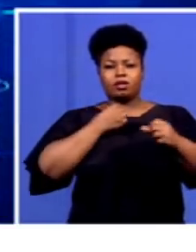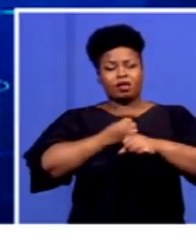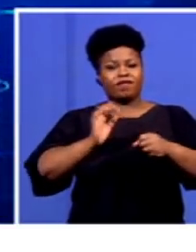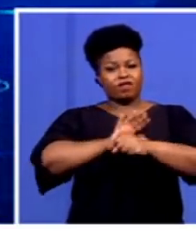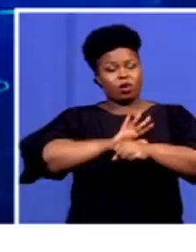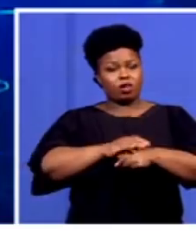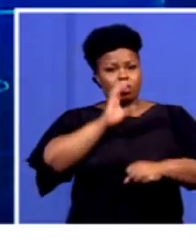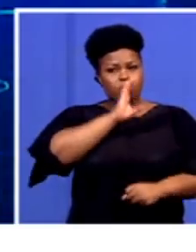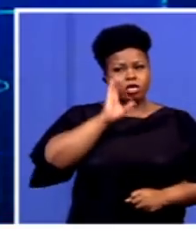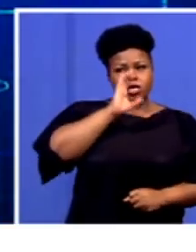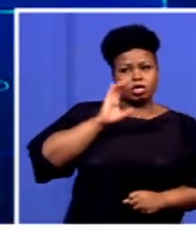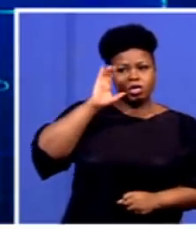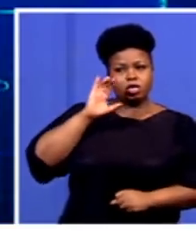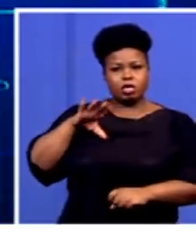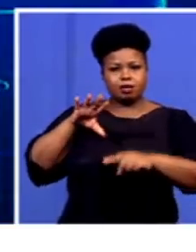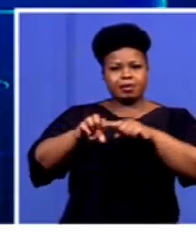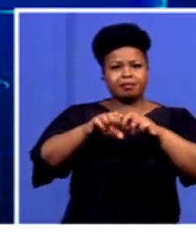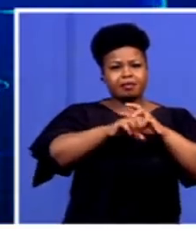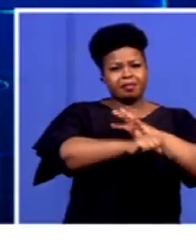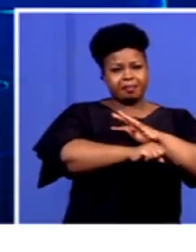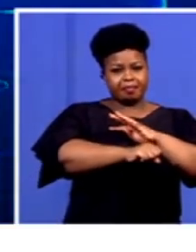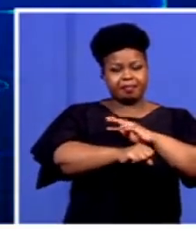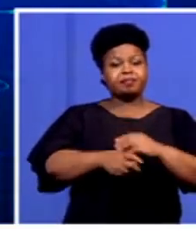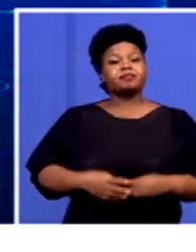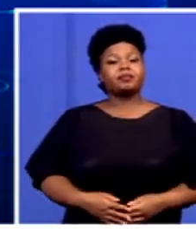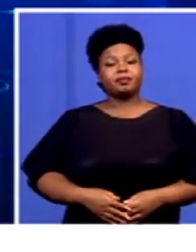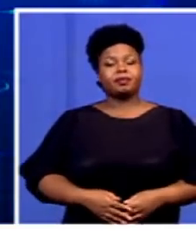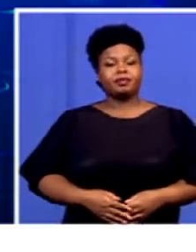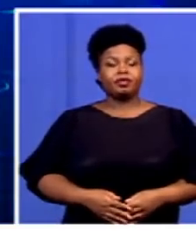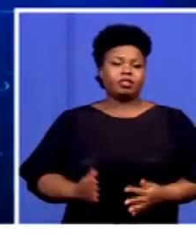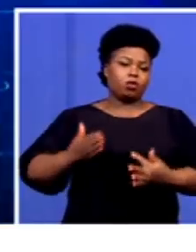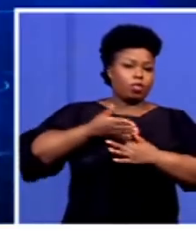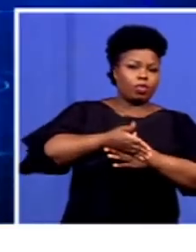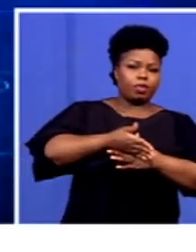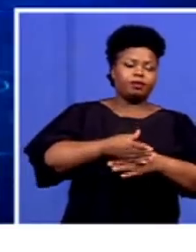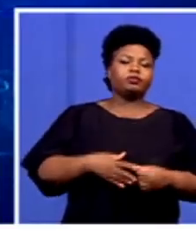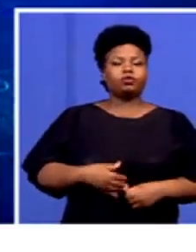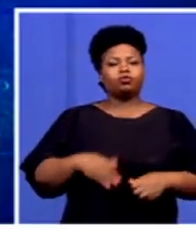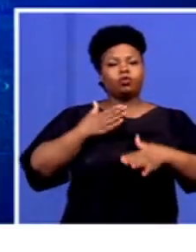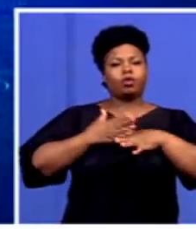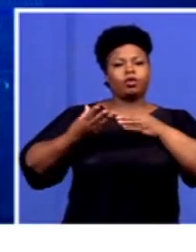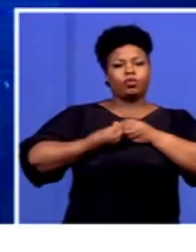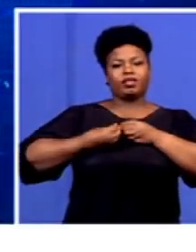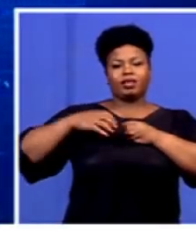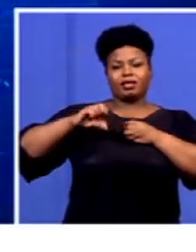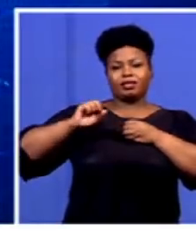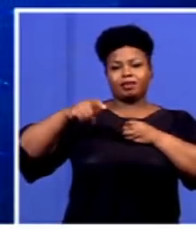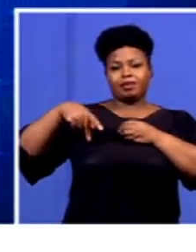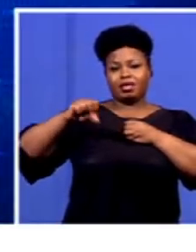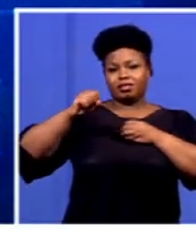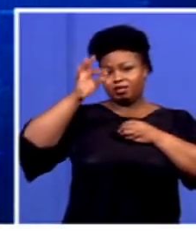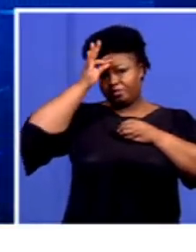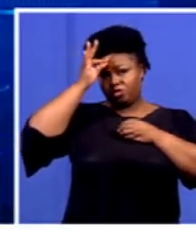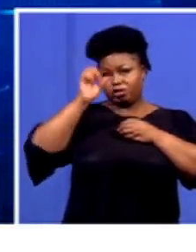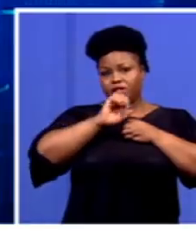were detected and disrupted. It was a joint effort between the South African Police Service, the